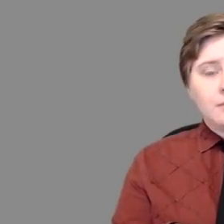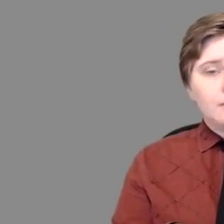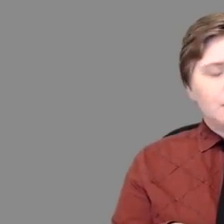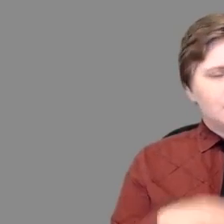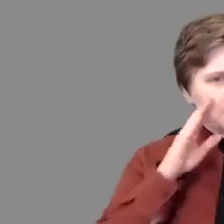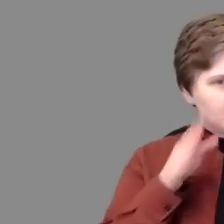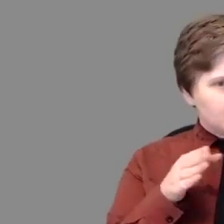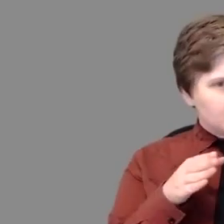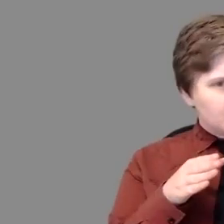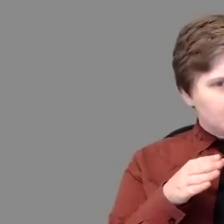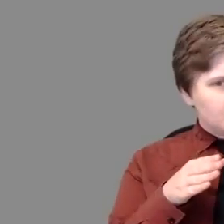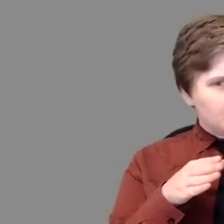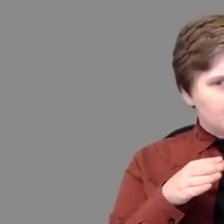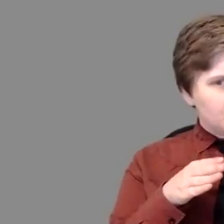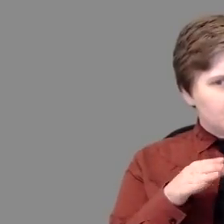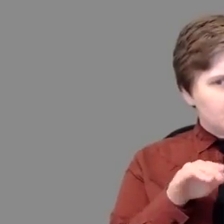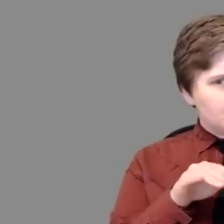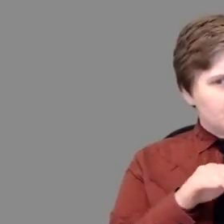Hello?